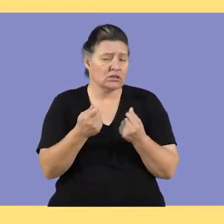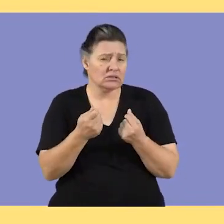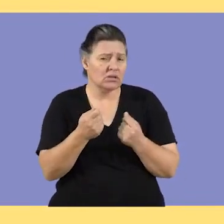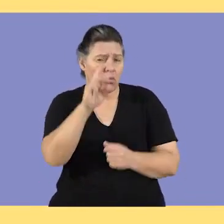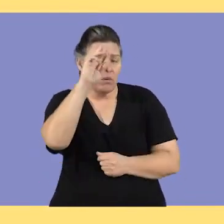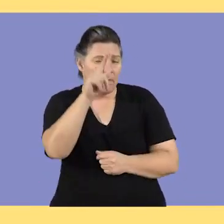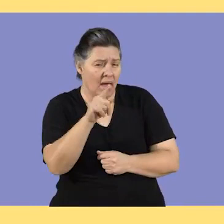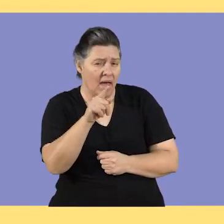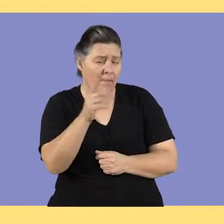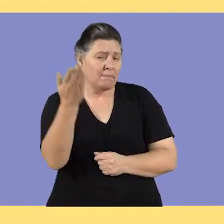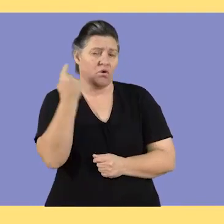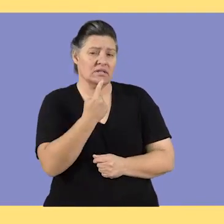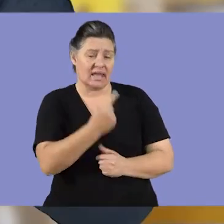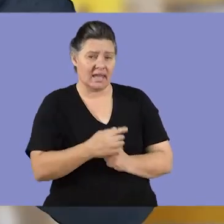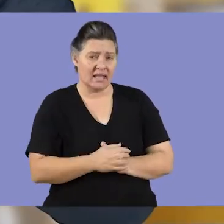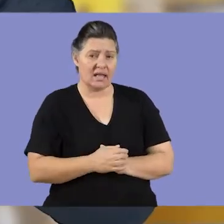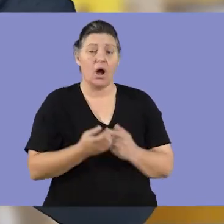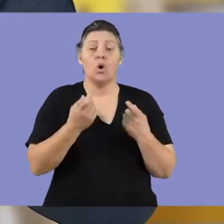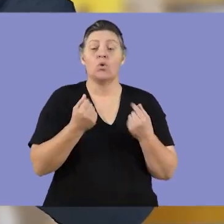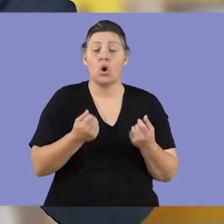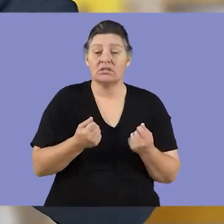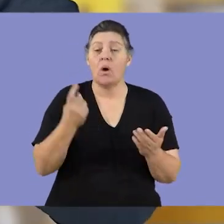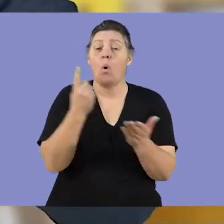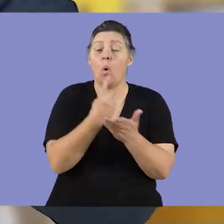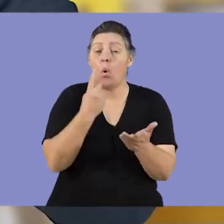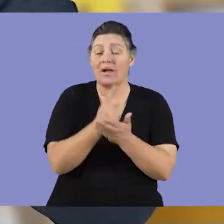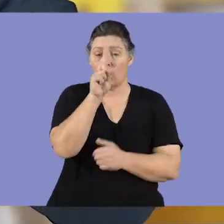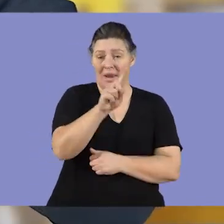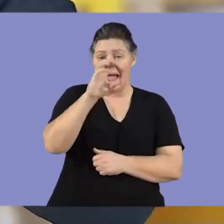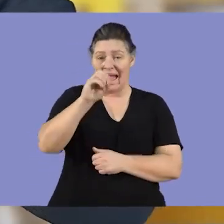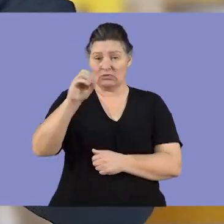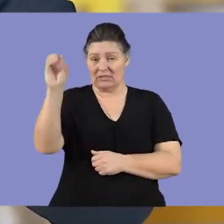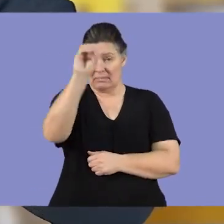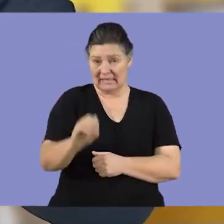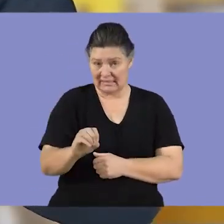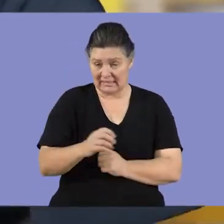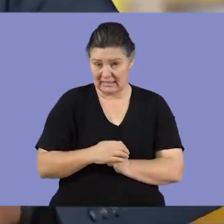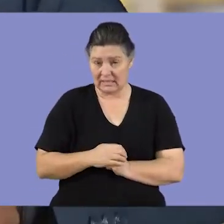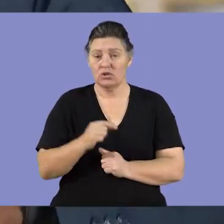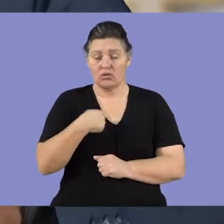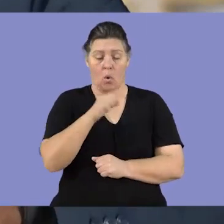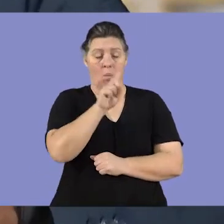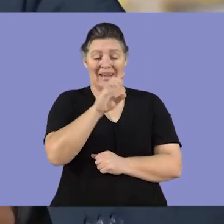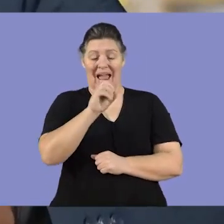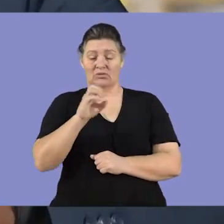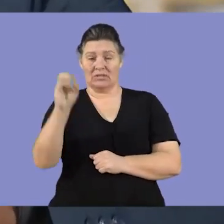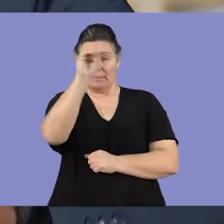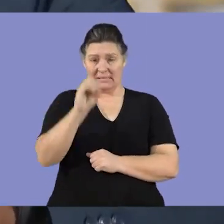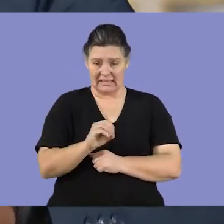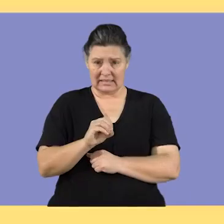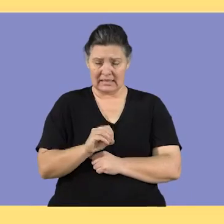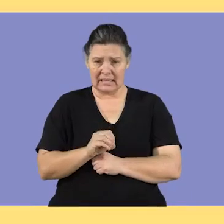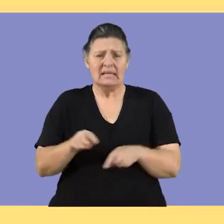cost, remember what I told you earlier on, cost is always 100%. That means my